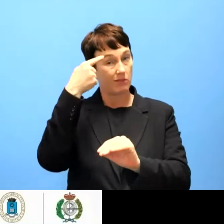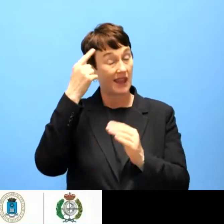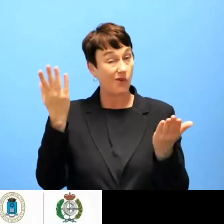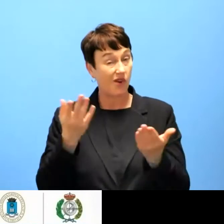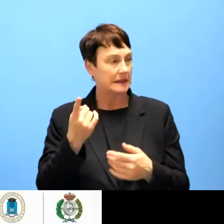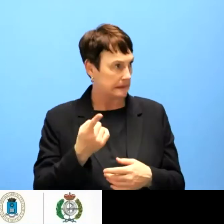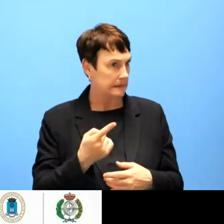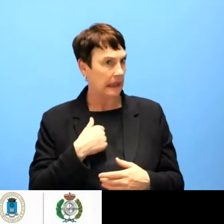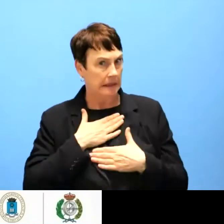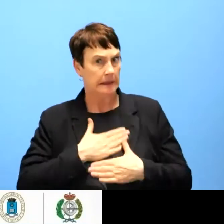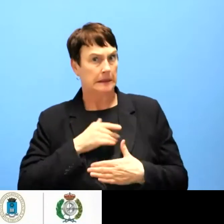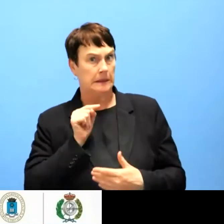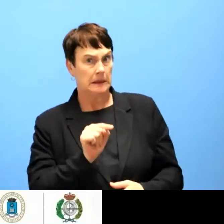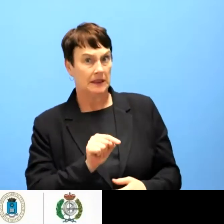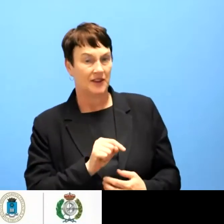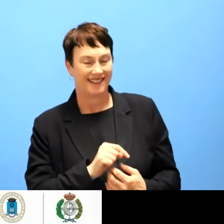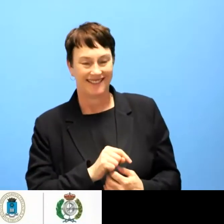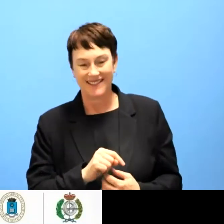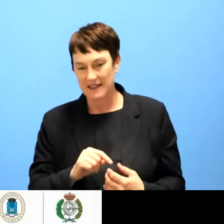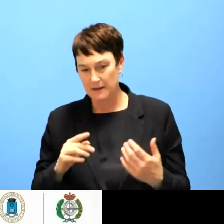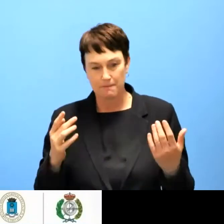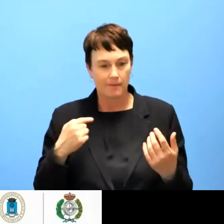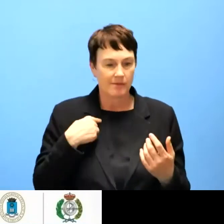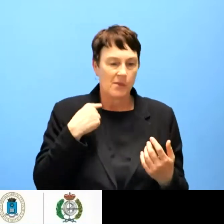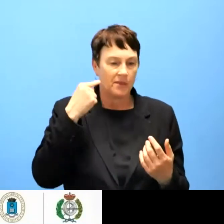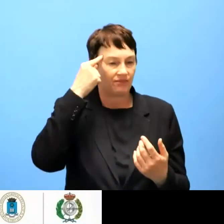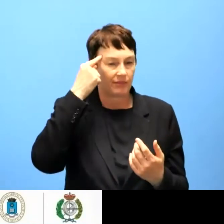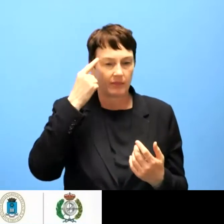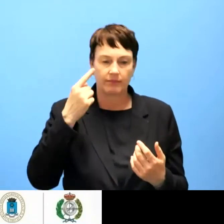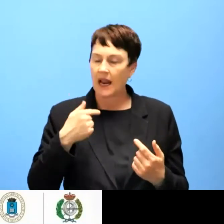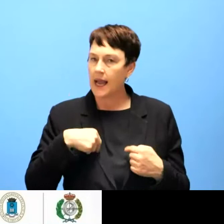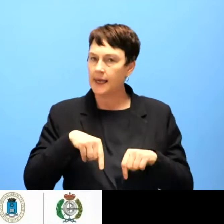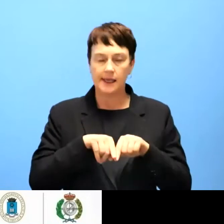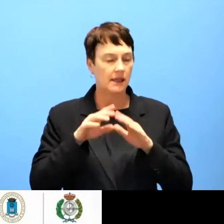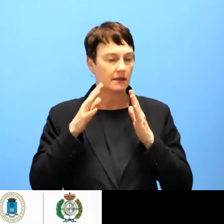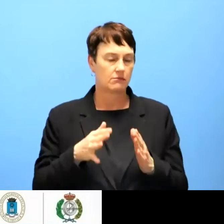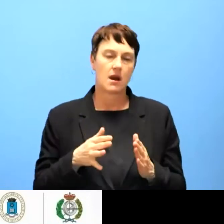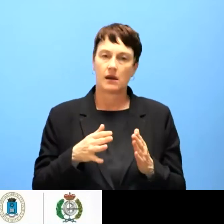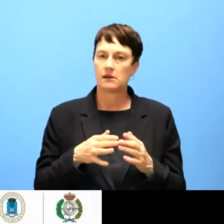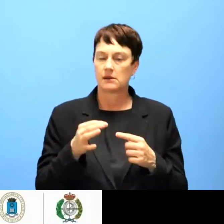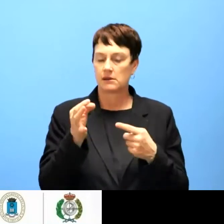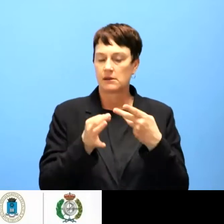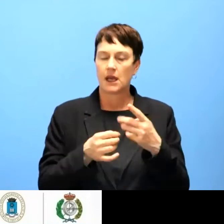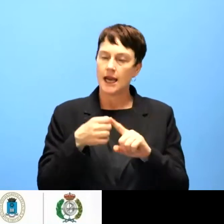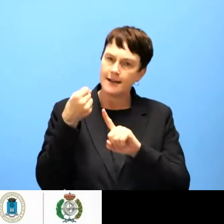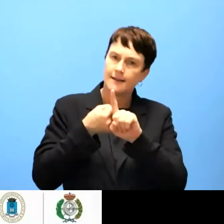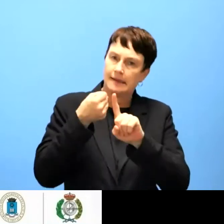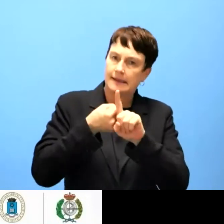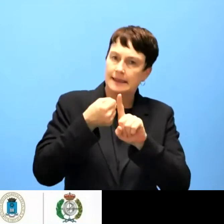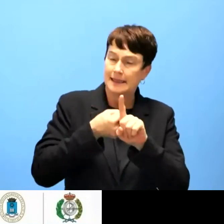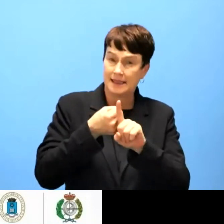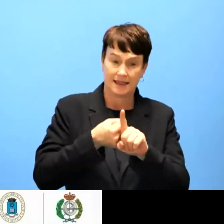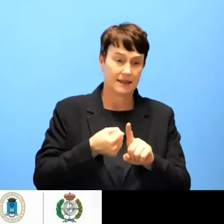it. The short answer, yeah. I've been pushing for some part of it since many years ago with this type of decision